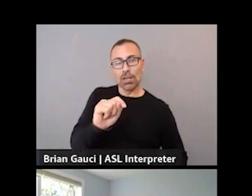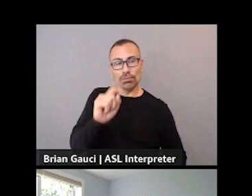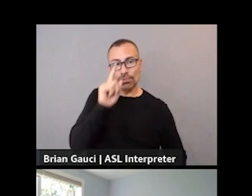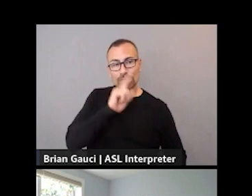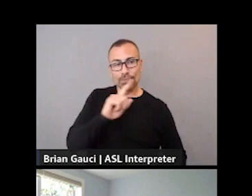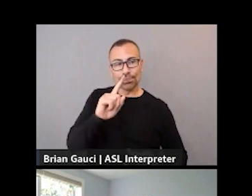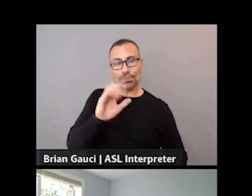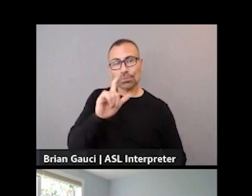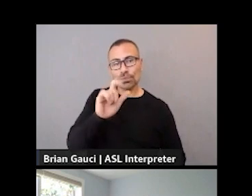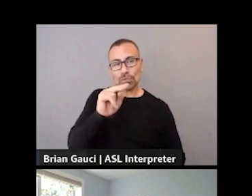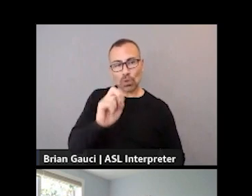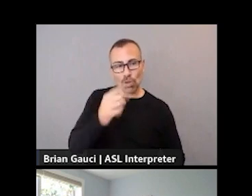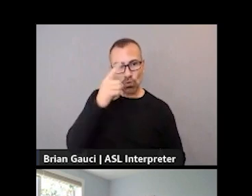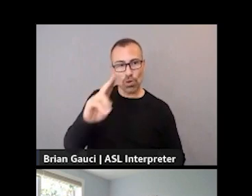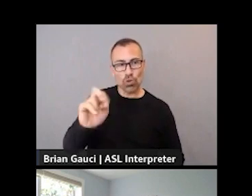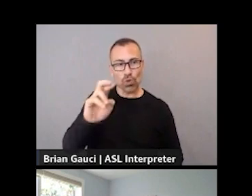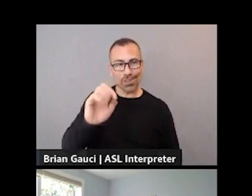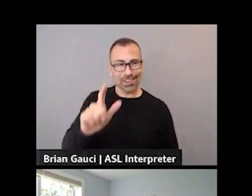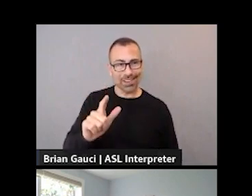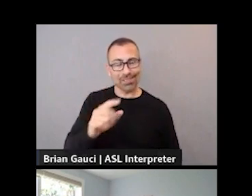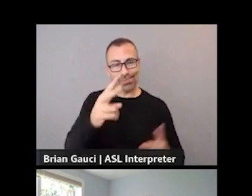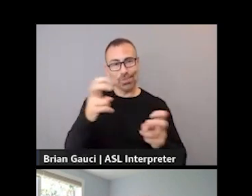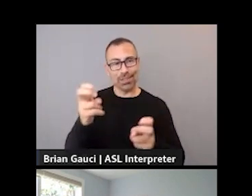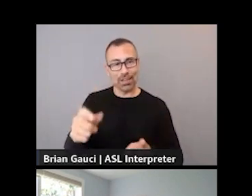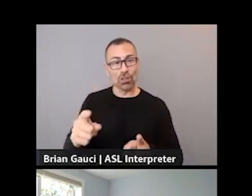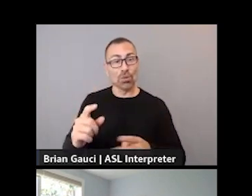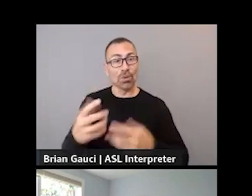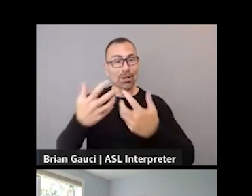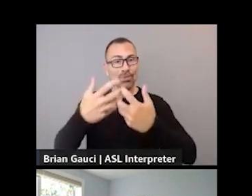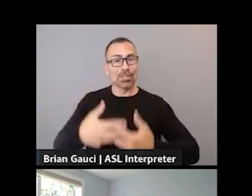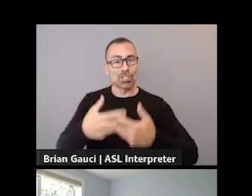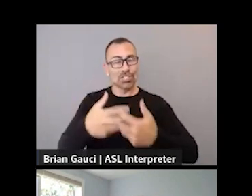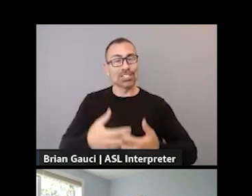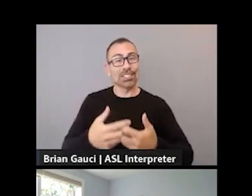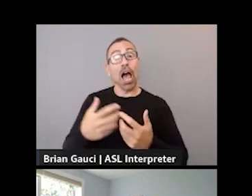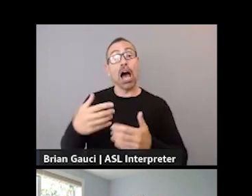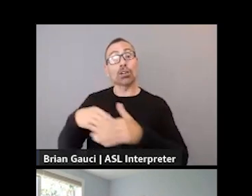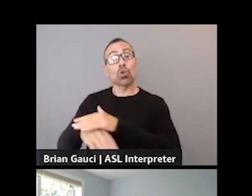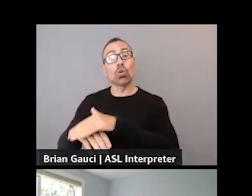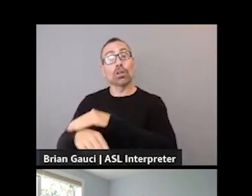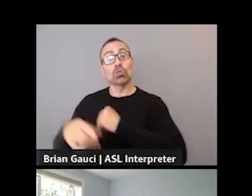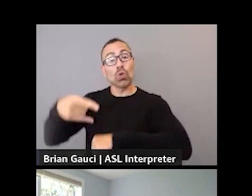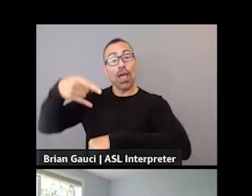my machine. I can hop over to Android Studio,